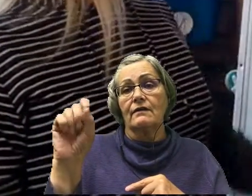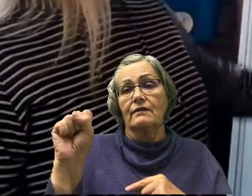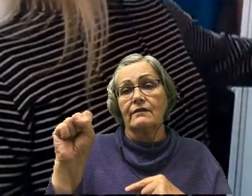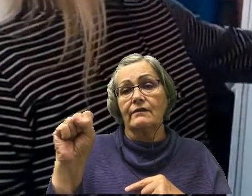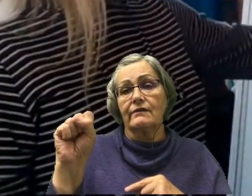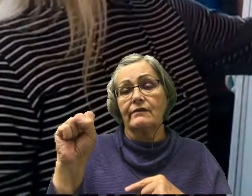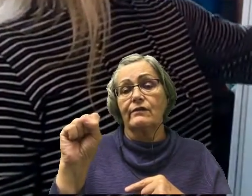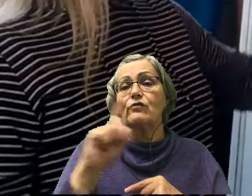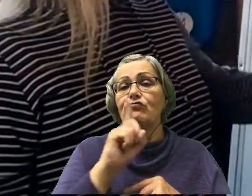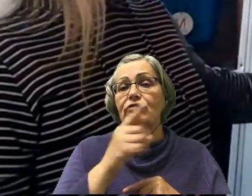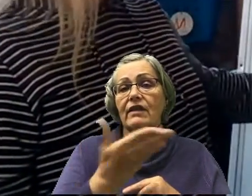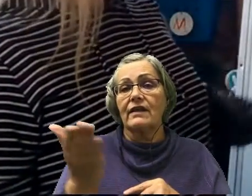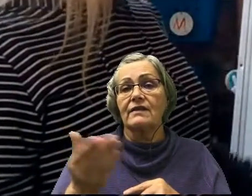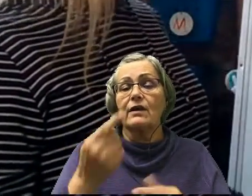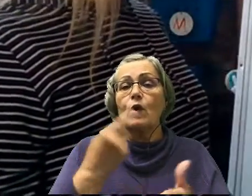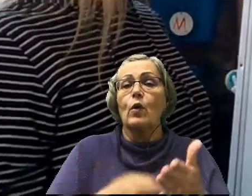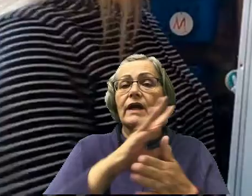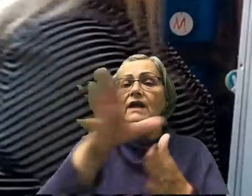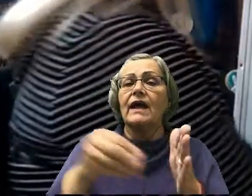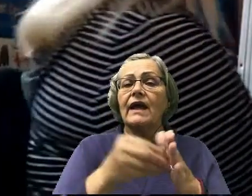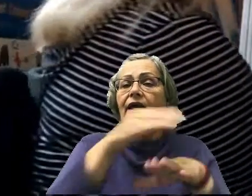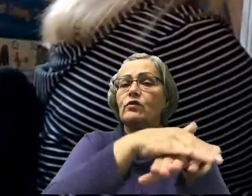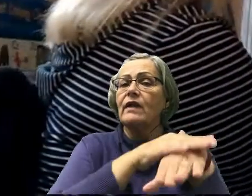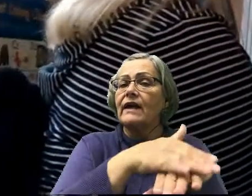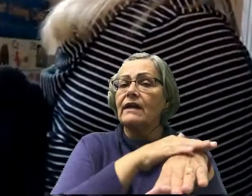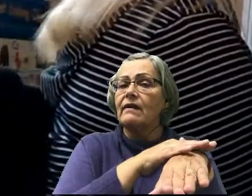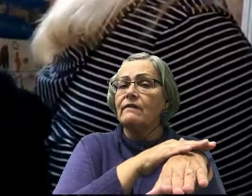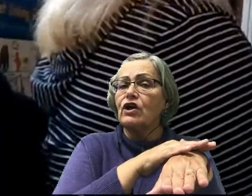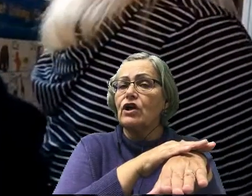So what might I add to my cover? Well, I